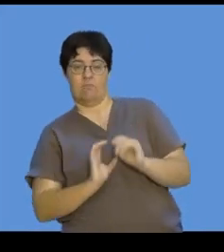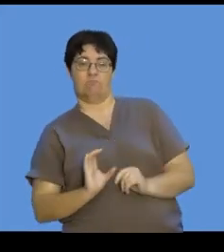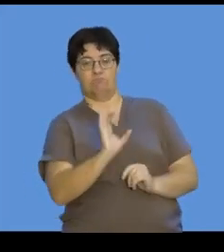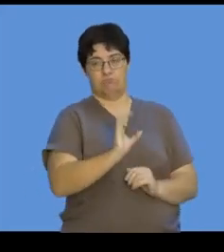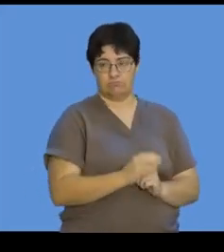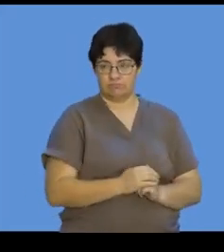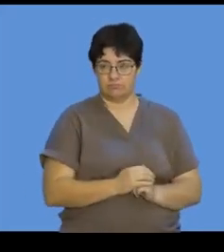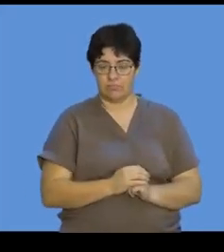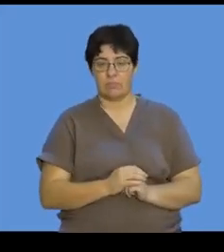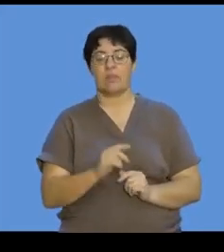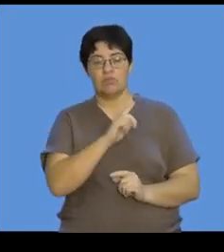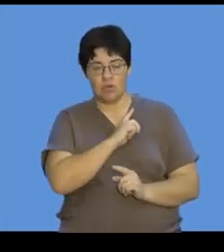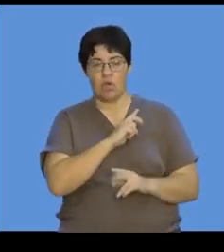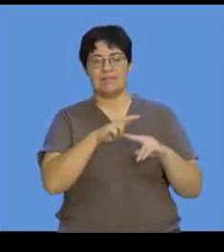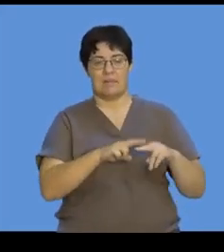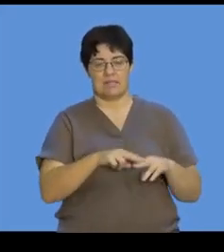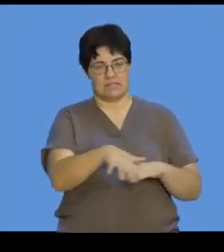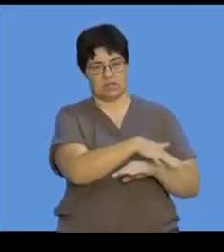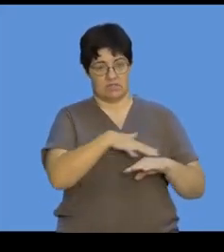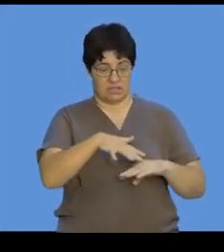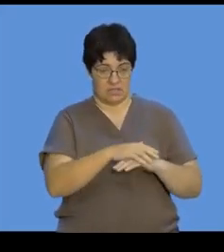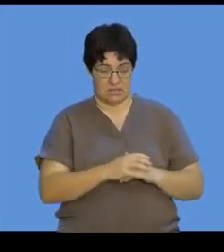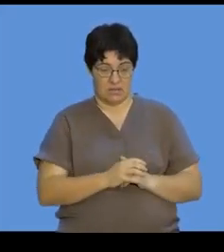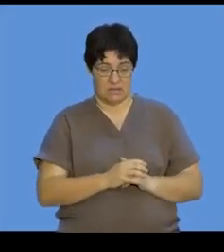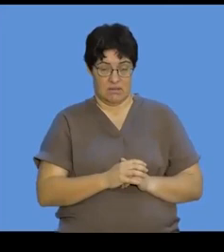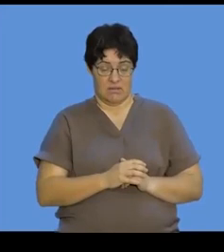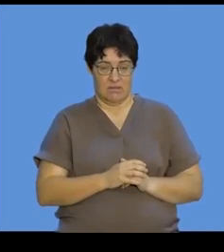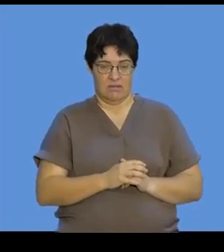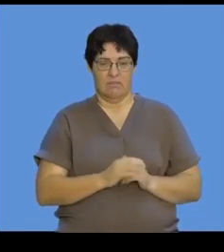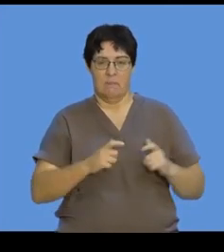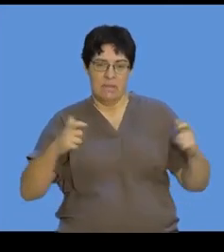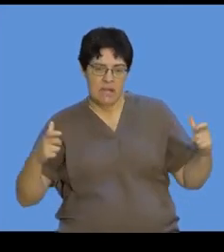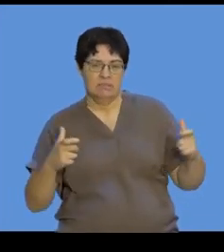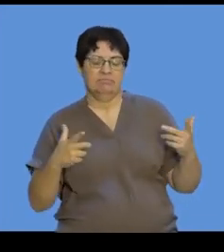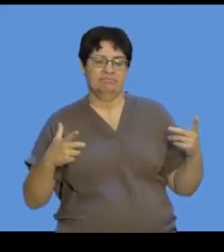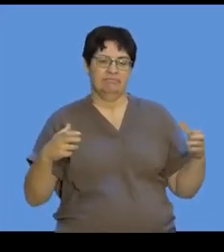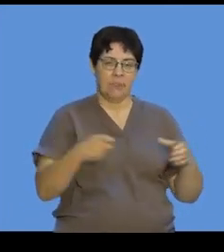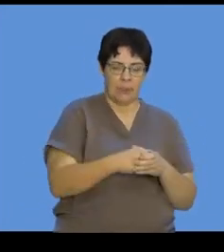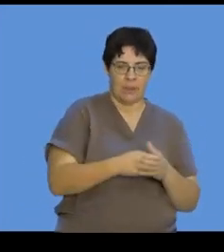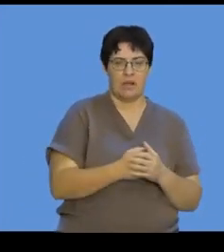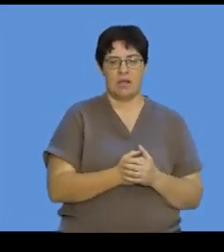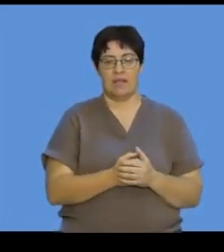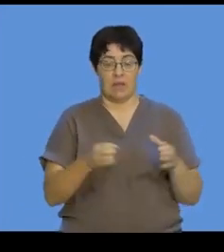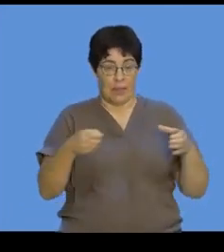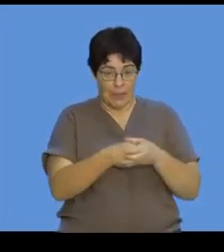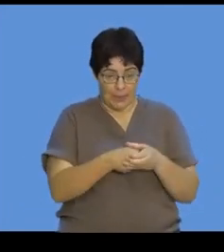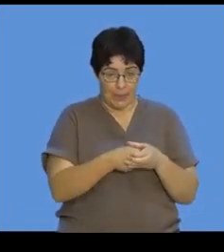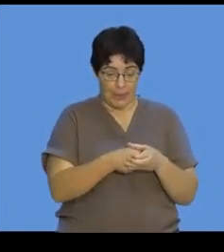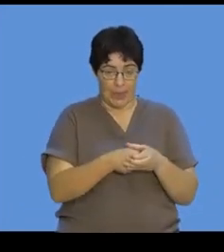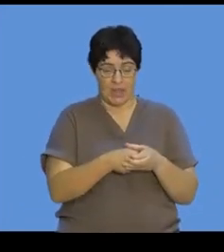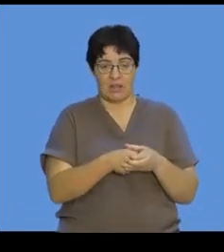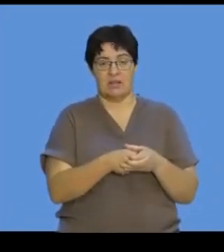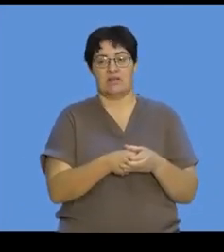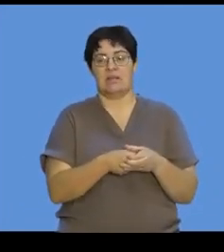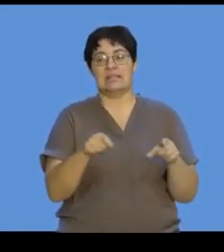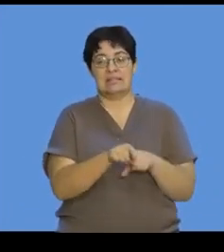is resting, it would mean that we'll have a lesser pressure. But if there's a smaller area, if we have the same